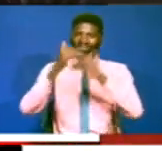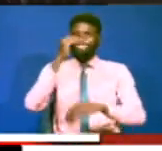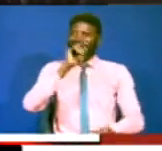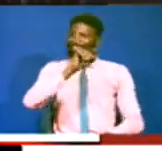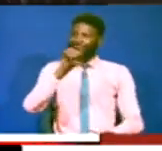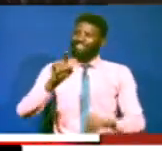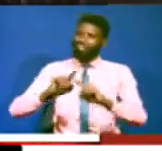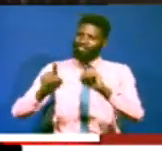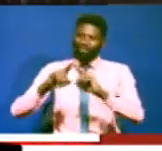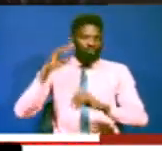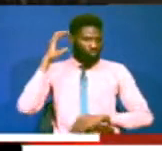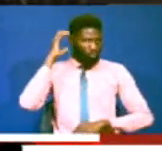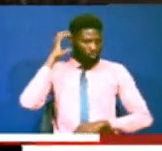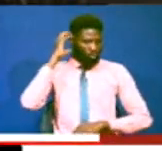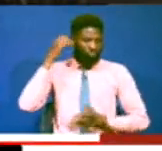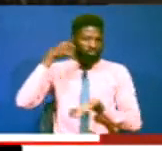colleges.